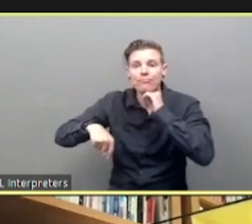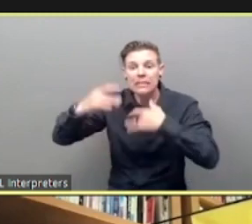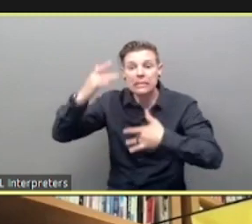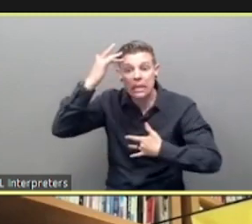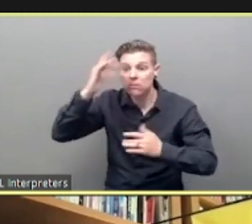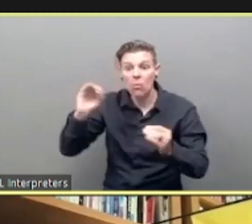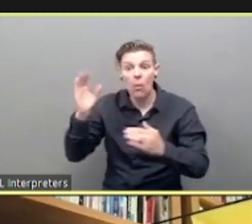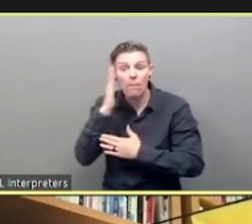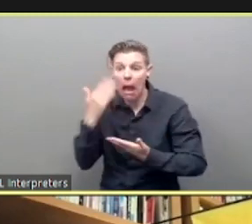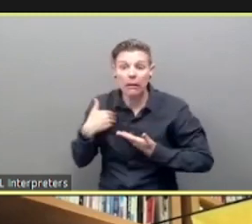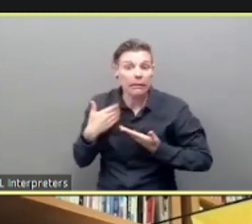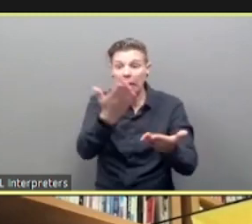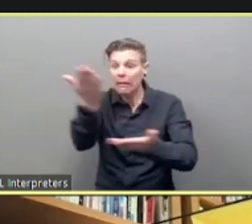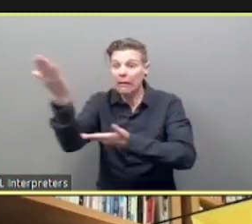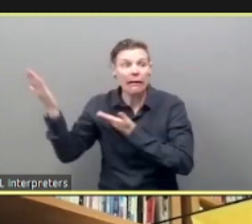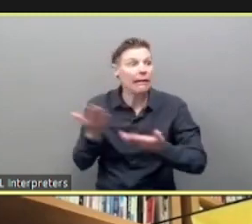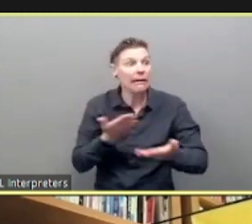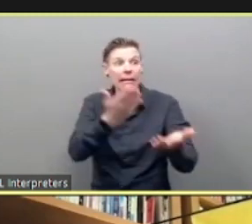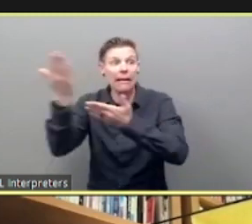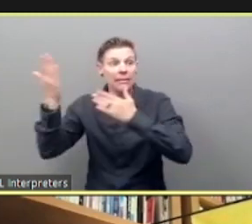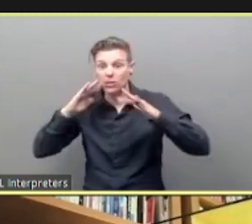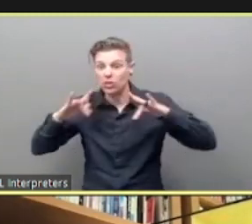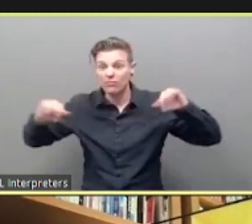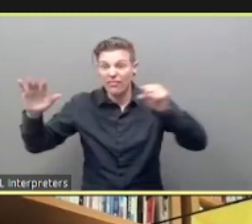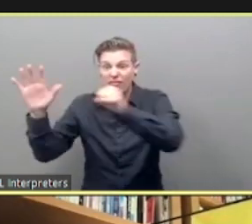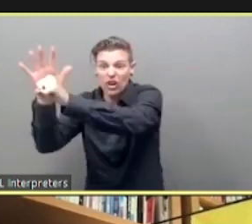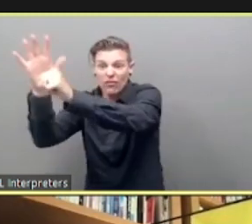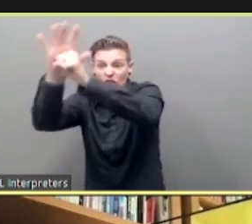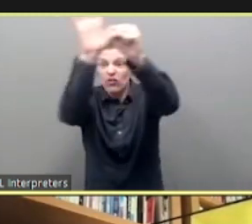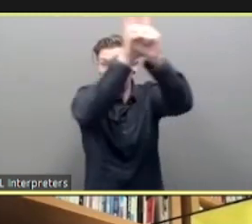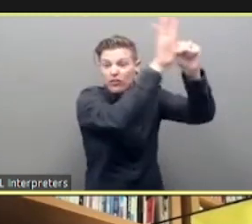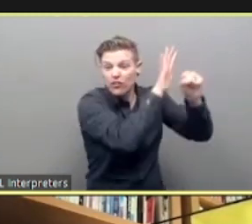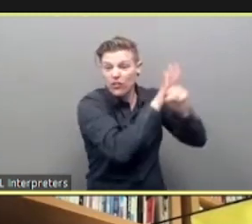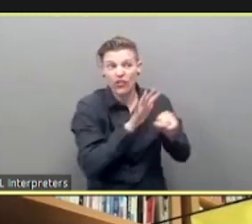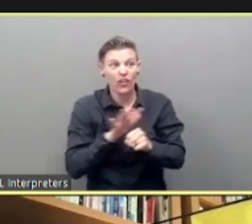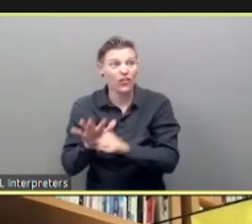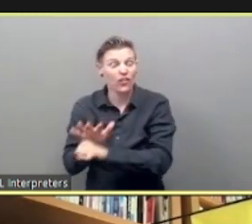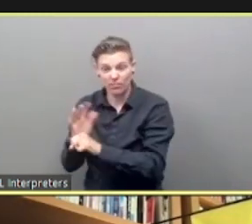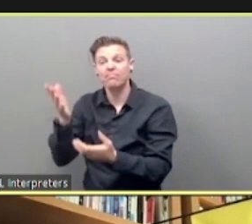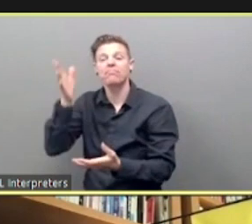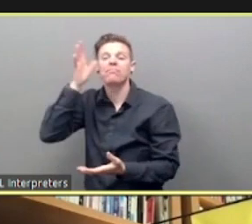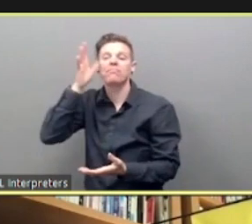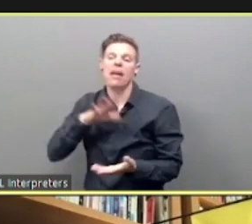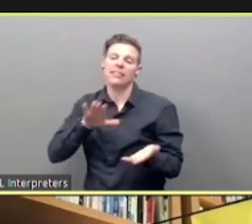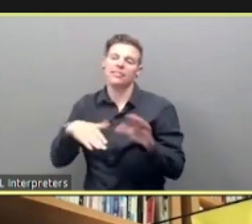in any other state, there was no ICU bed as well. Next slide, please.